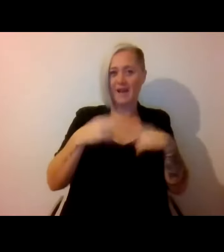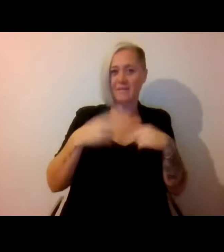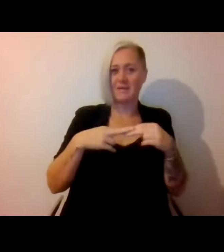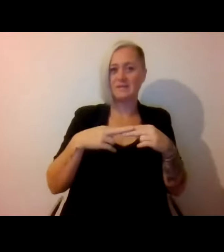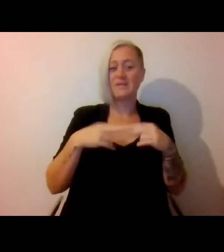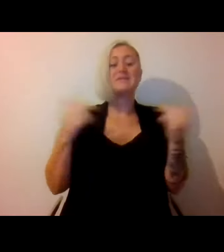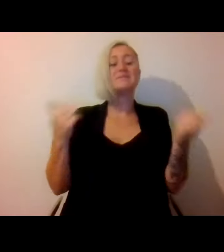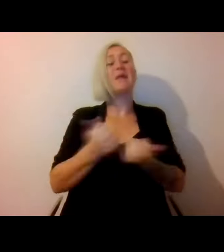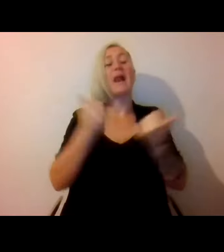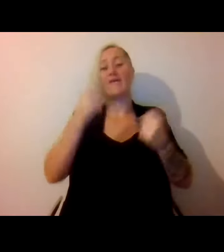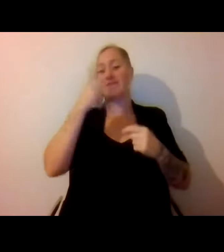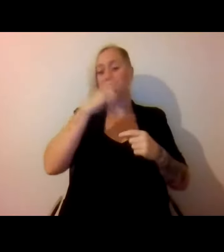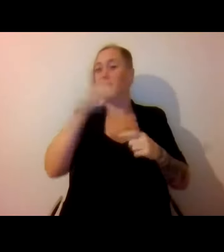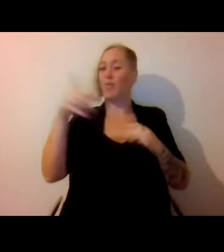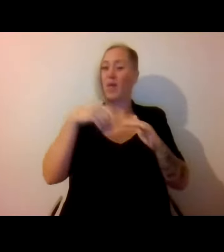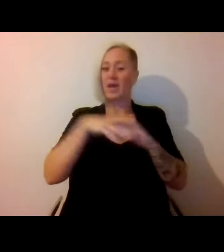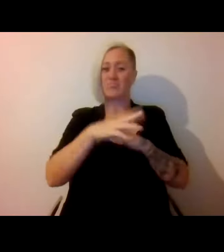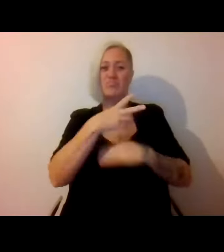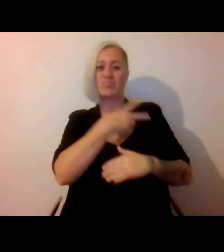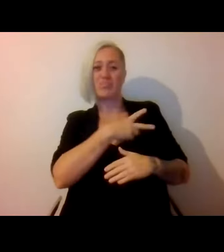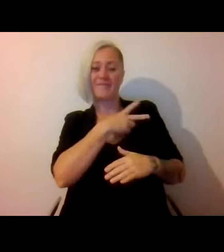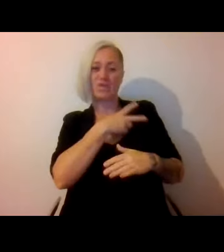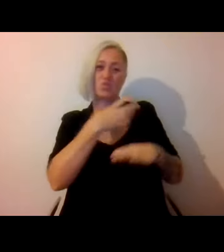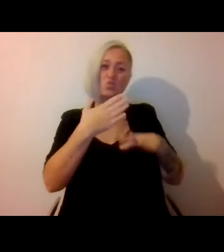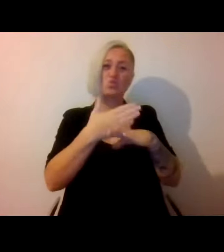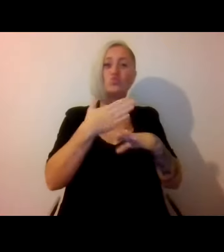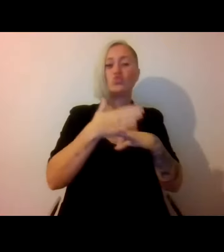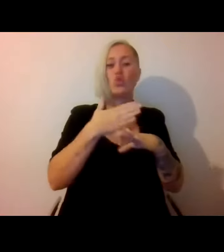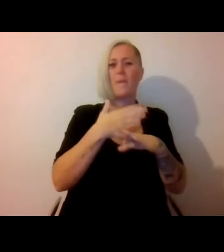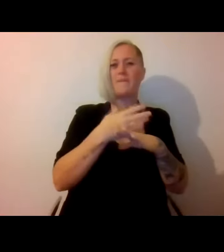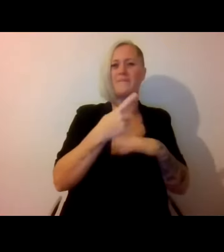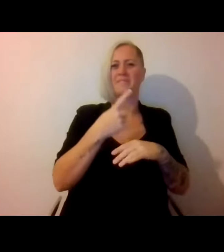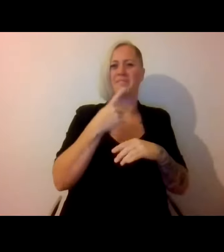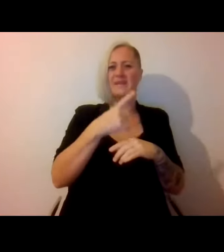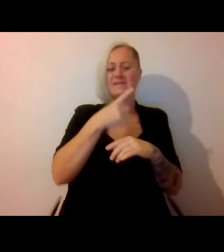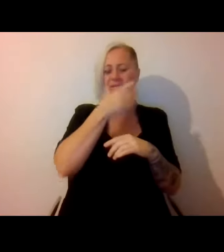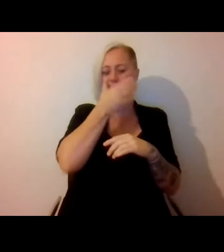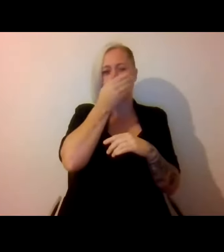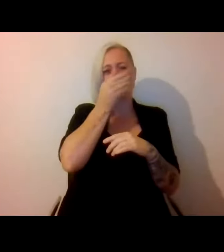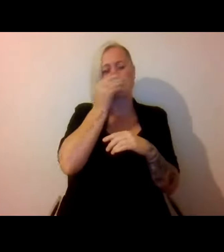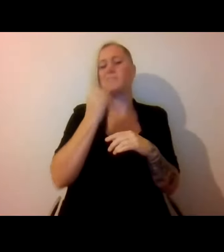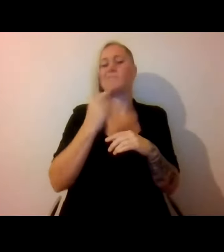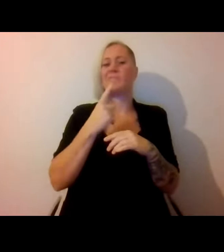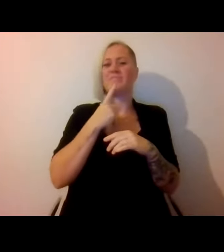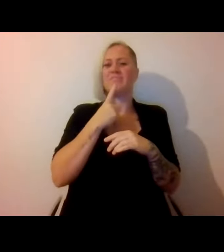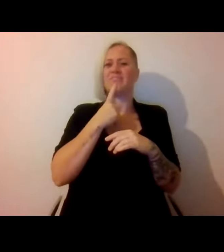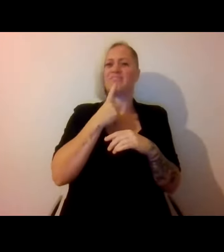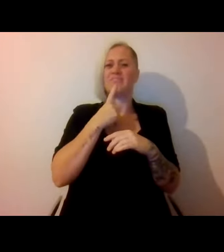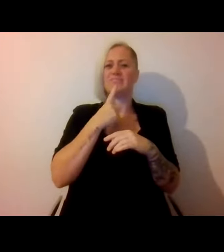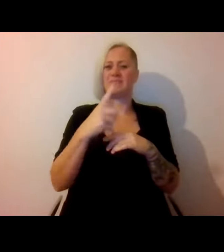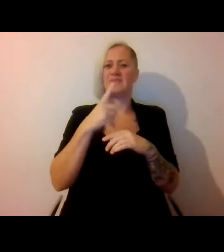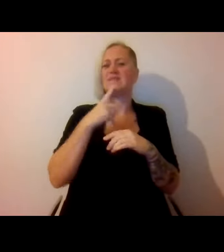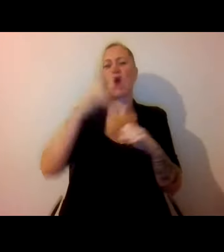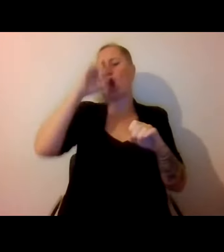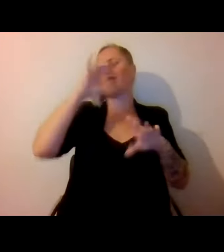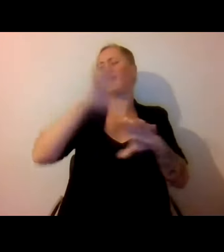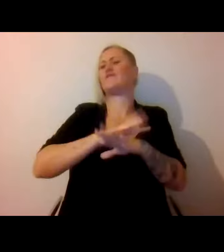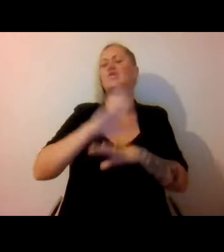positions have made unfounded claims that it would be confusing for deaf children to learn sign